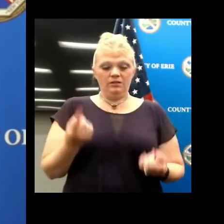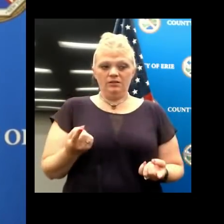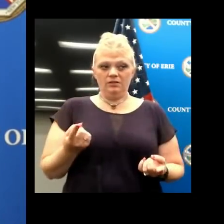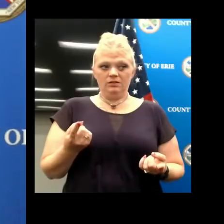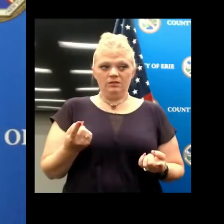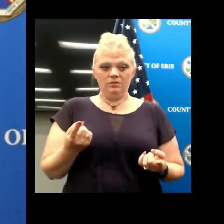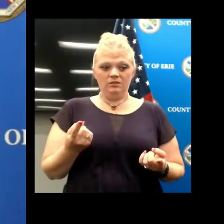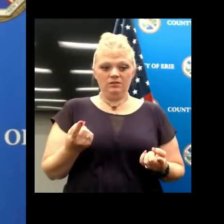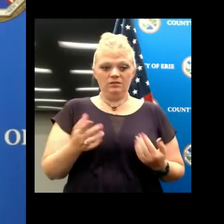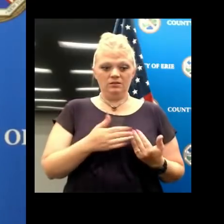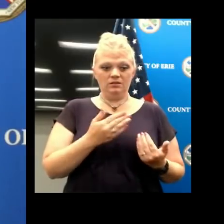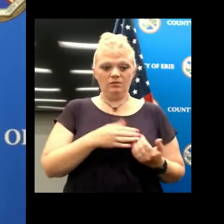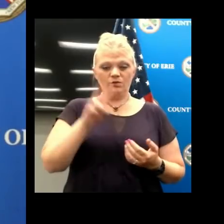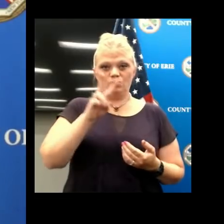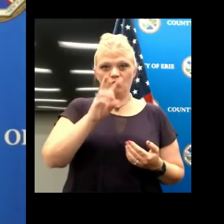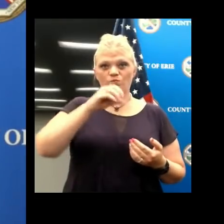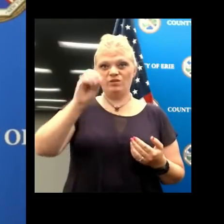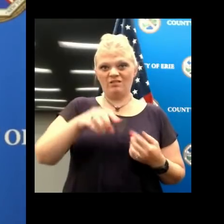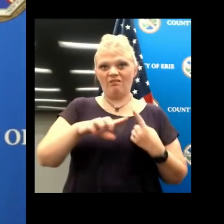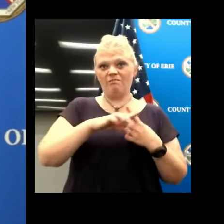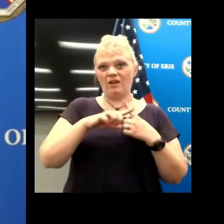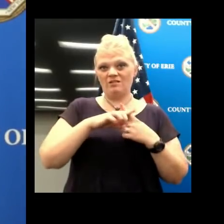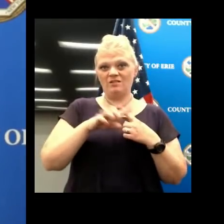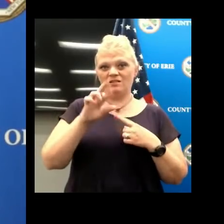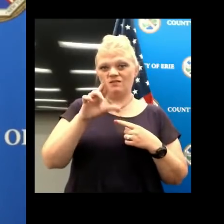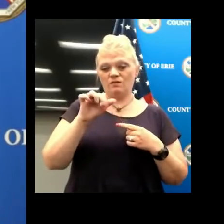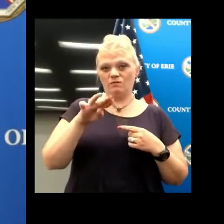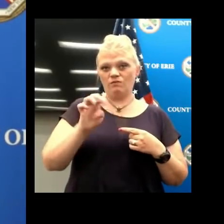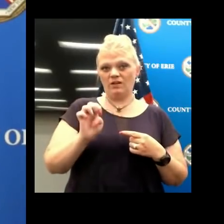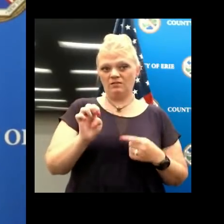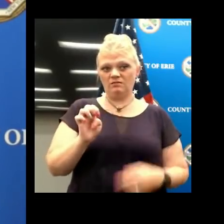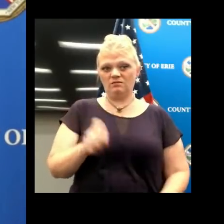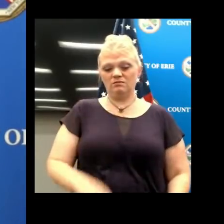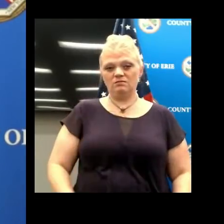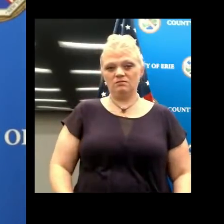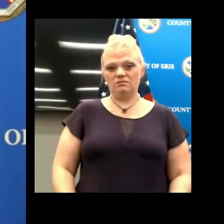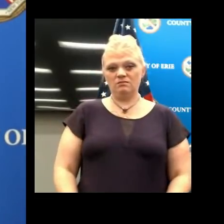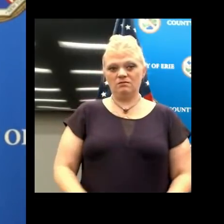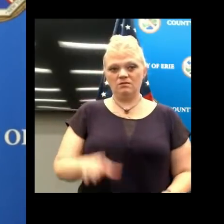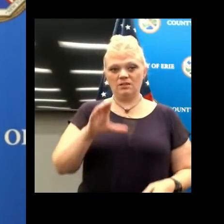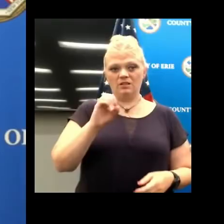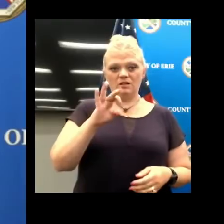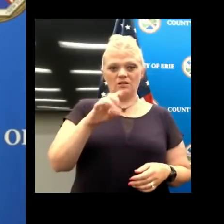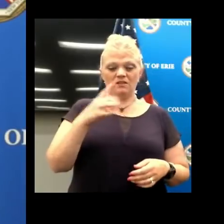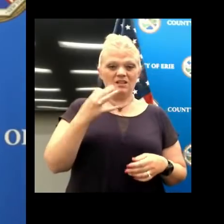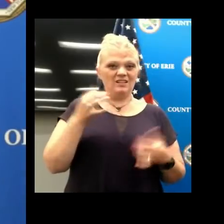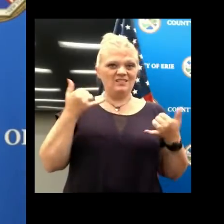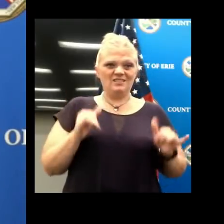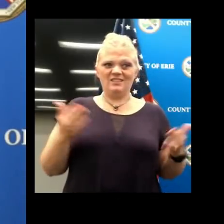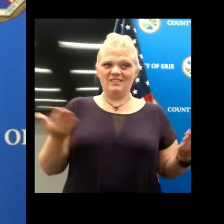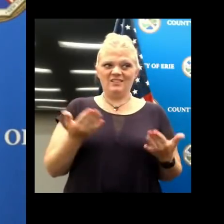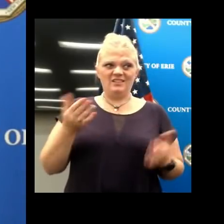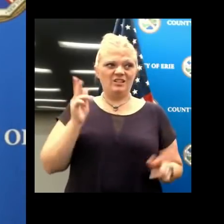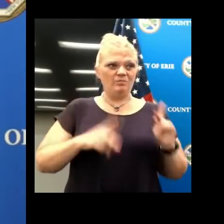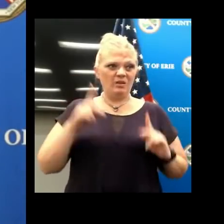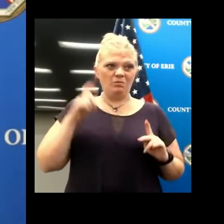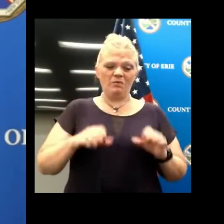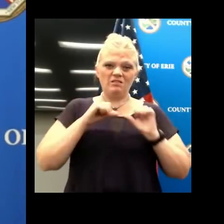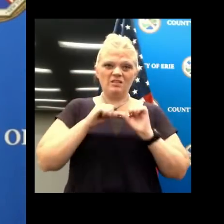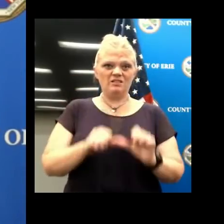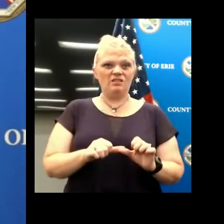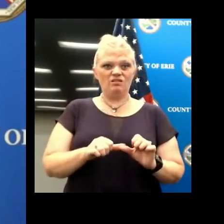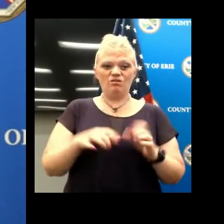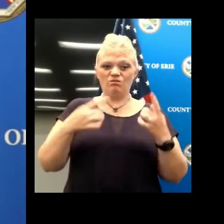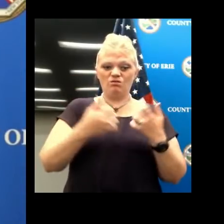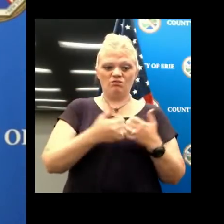about almost a 2% positivity rate. So, again, COVID-19 is still here, and people have to continue to